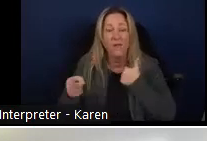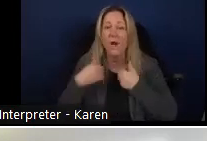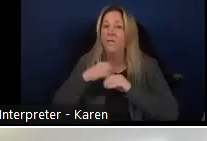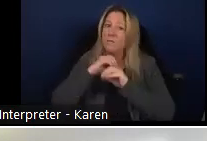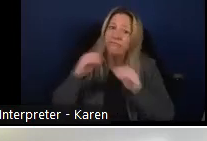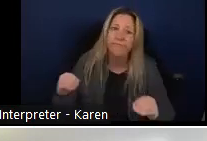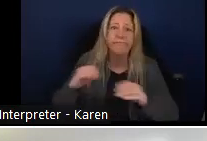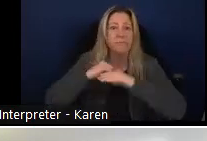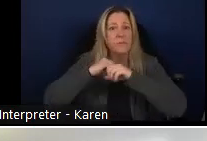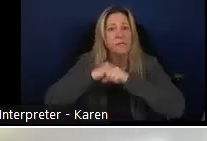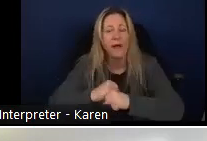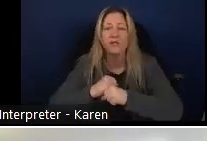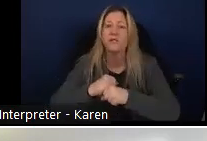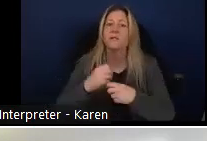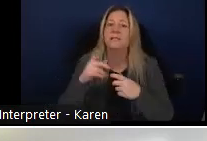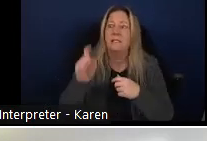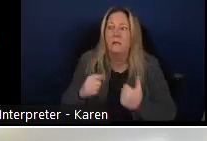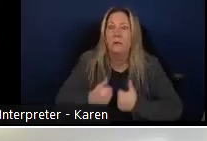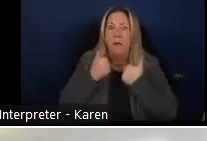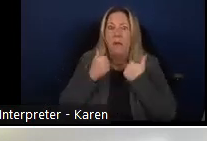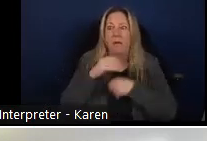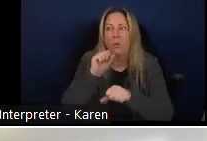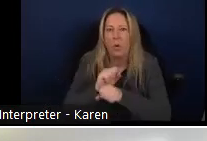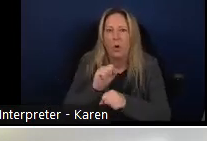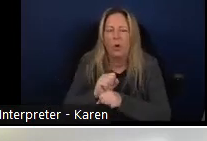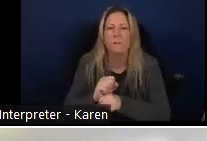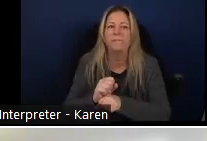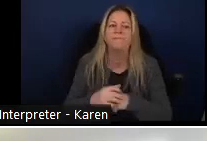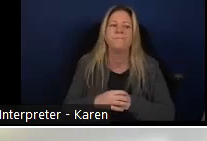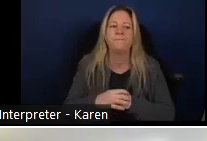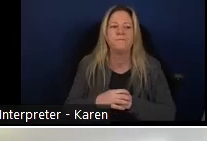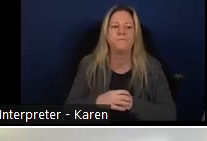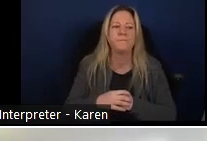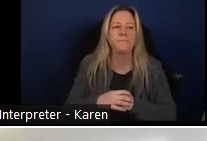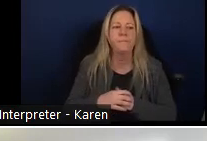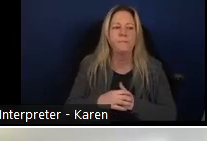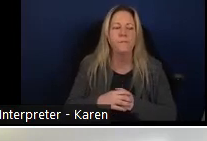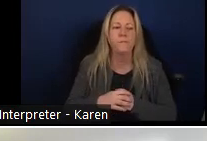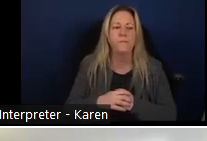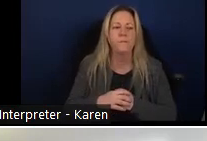protection and security they needed to live and work. Next slide.